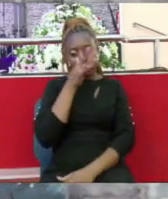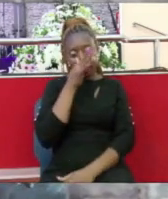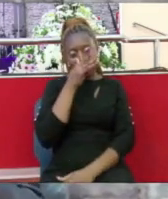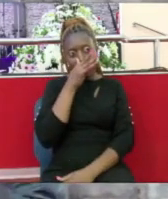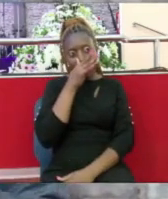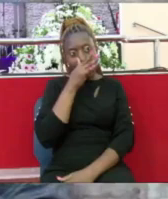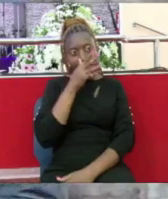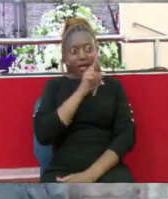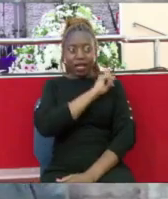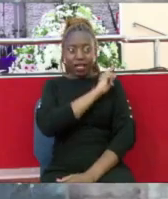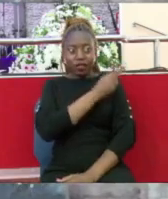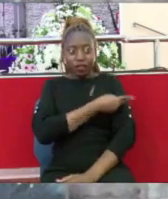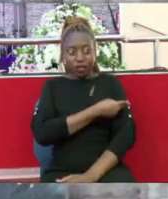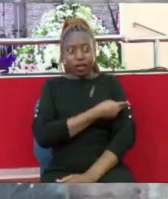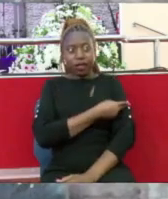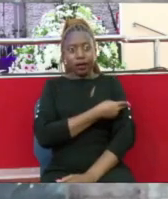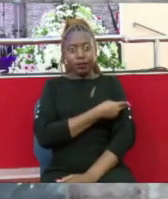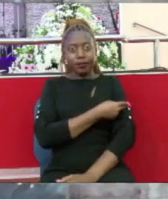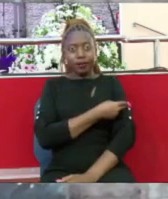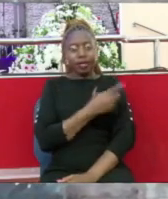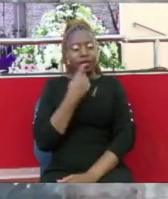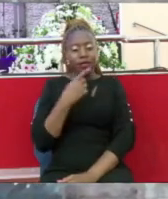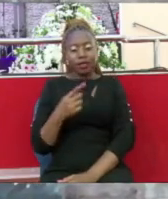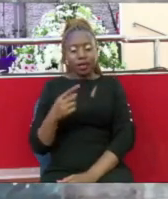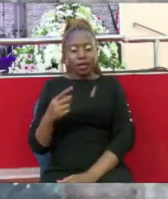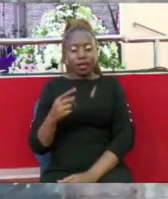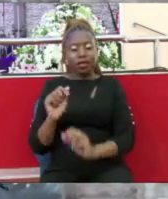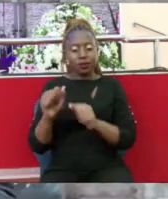Alihadaiwa na Nigeria. They told him they're going to multiply the money that he had.